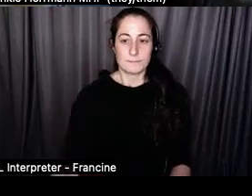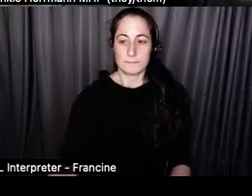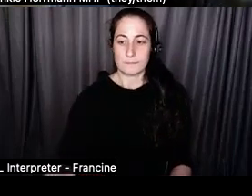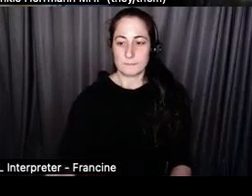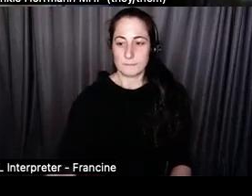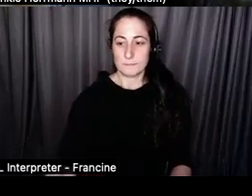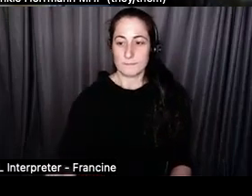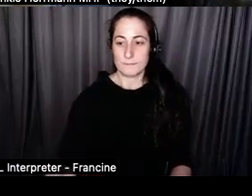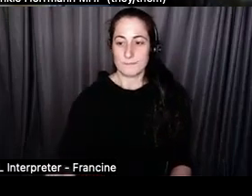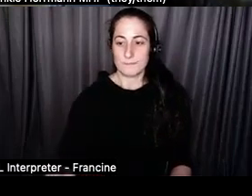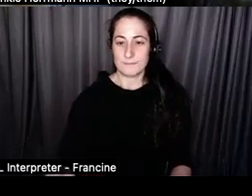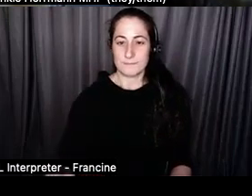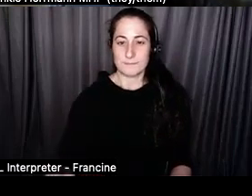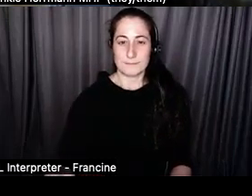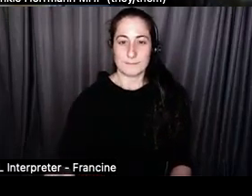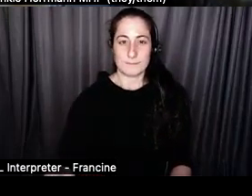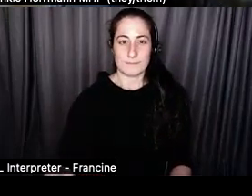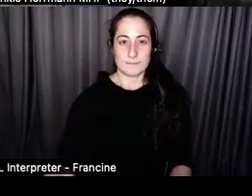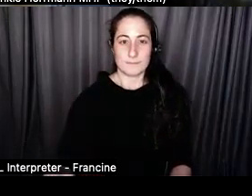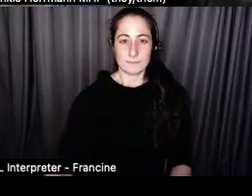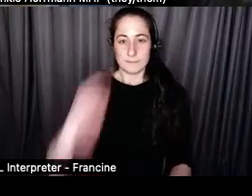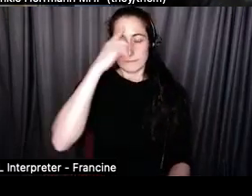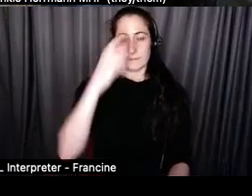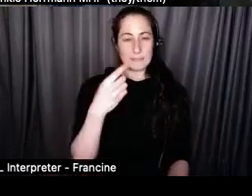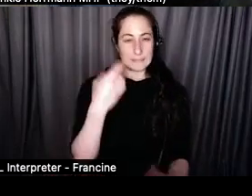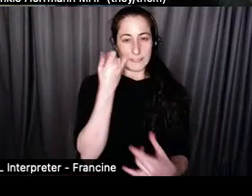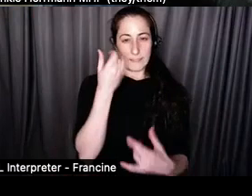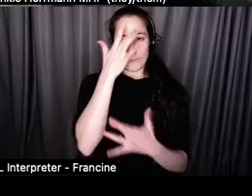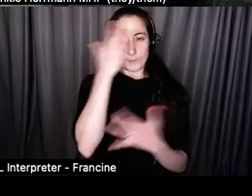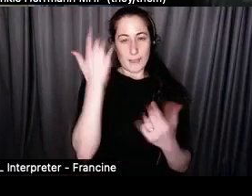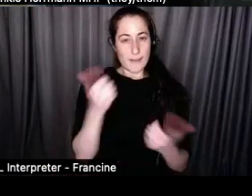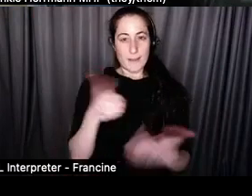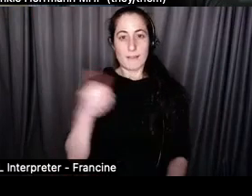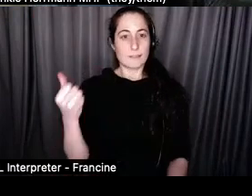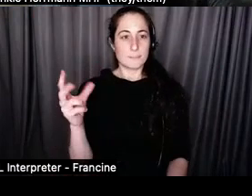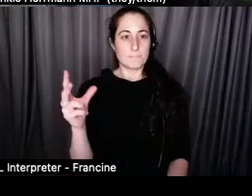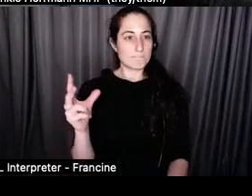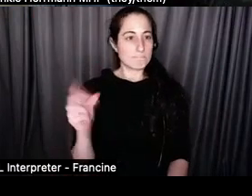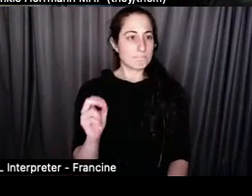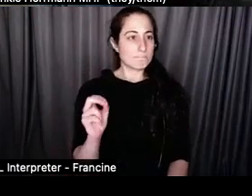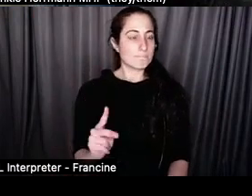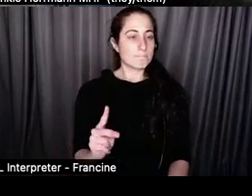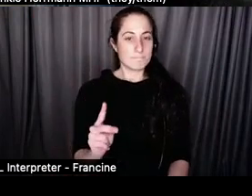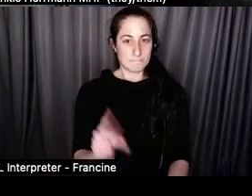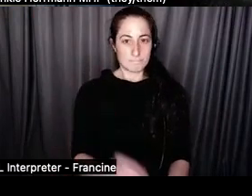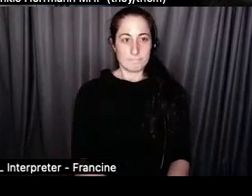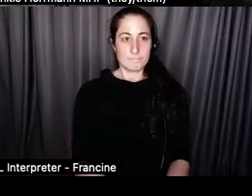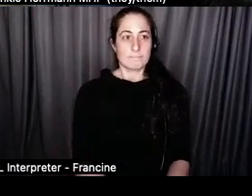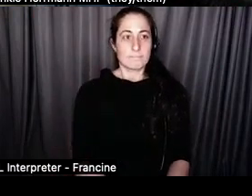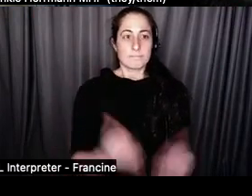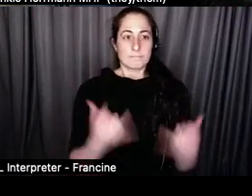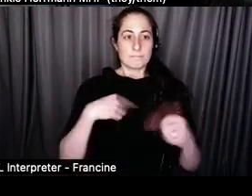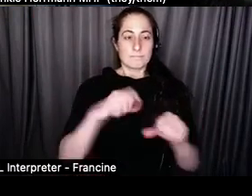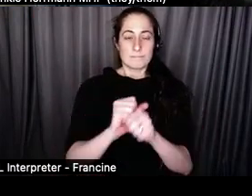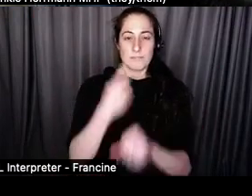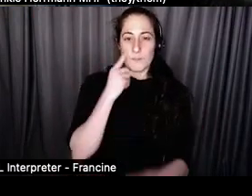Anything else I'm forgetting before I move on? Nope, I think that's it. Okay, so I work for the Urban Justice